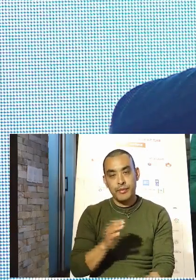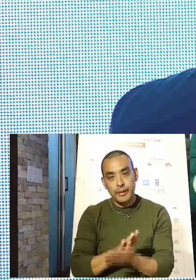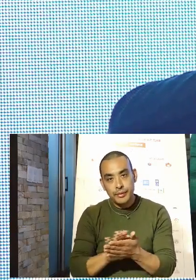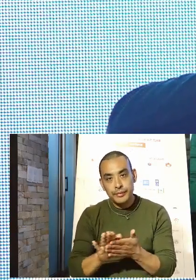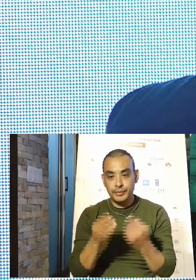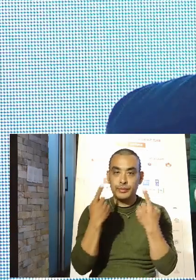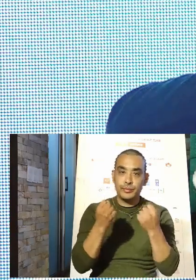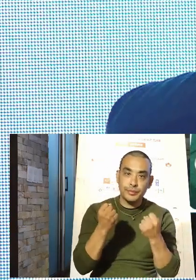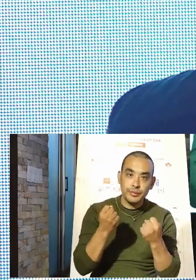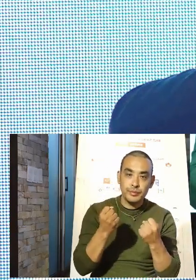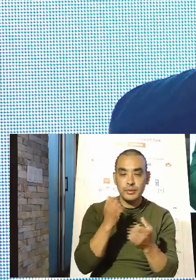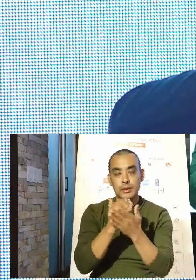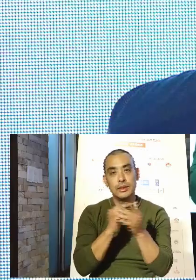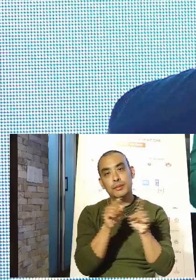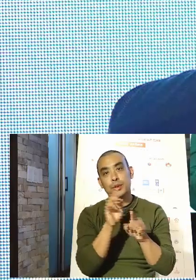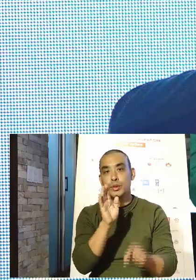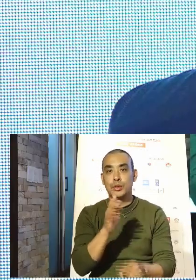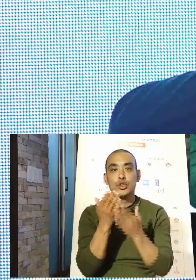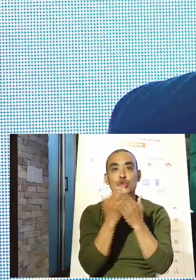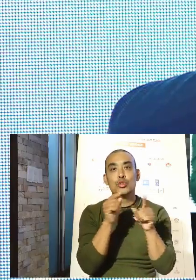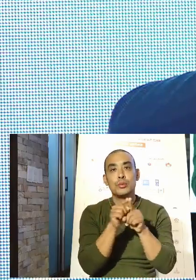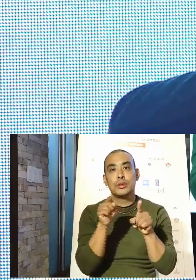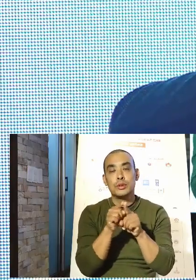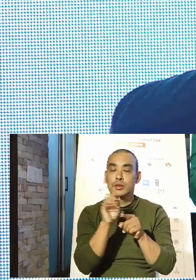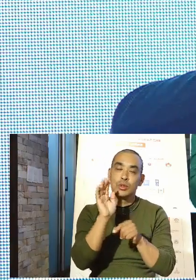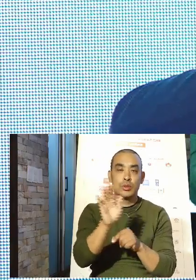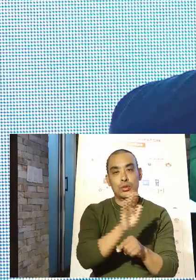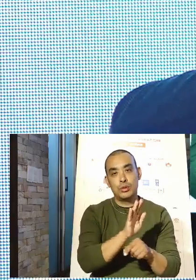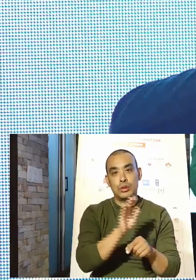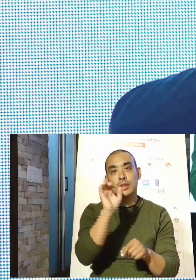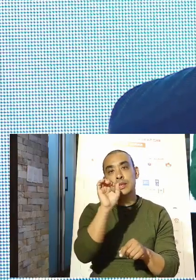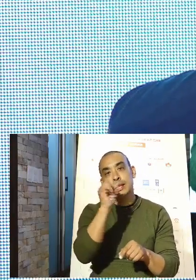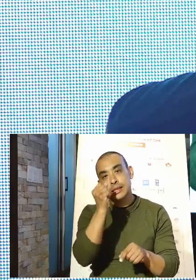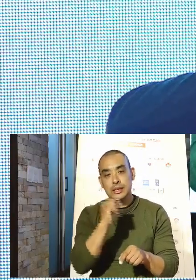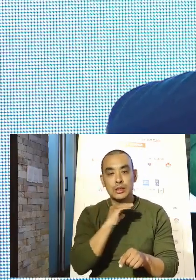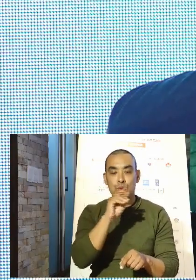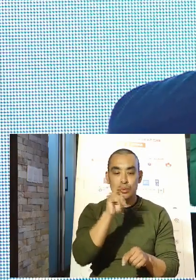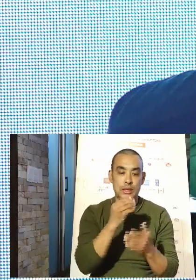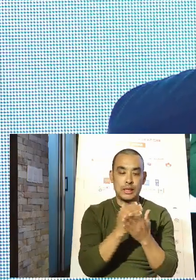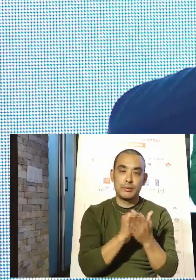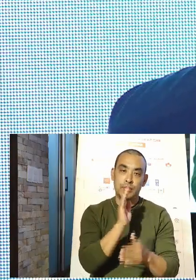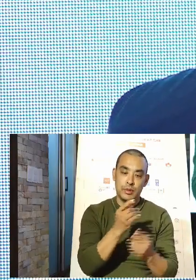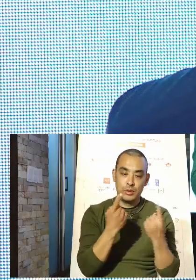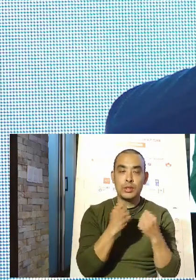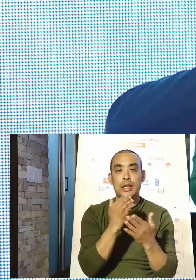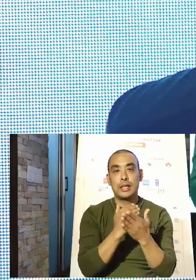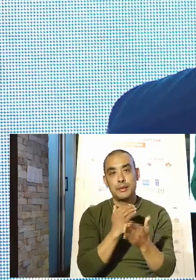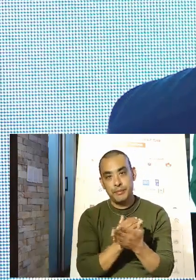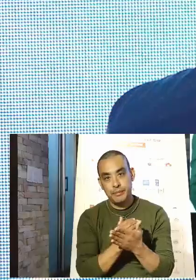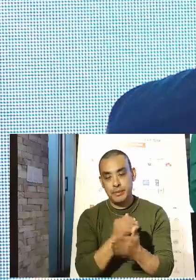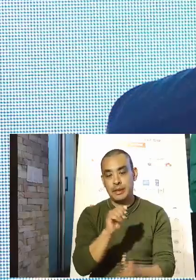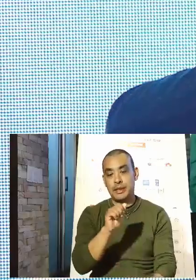health and hygiene management program, we have school health and wellness program, we have national adolescent health program, and we have anemia